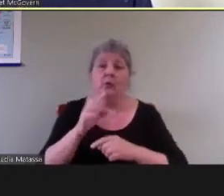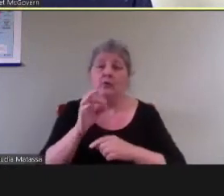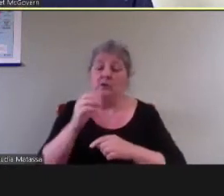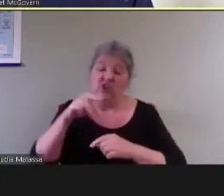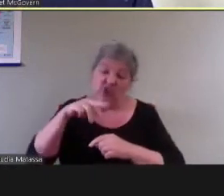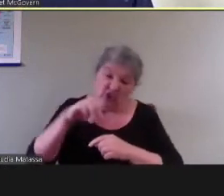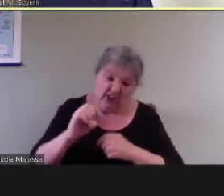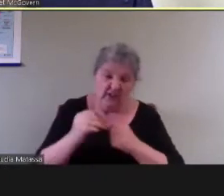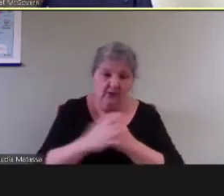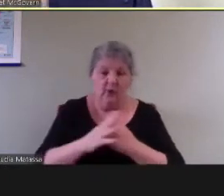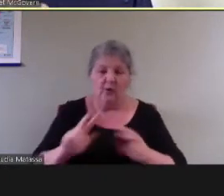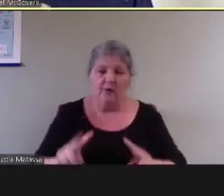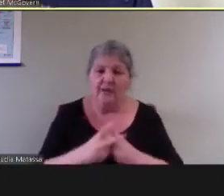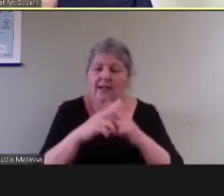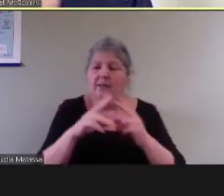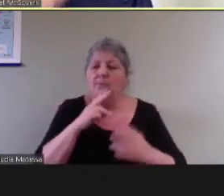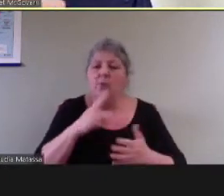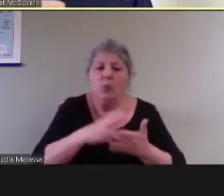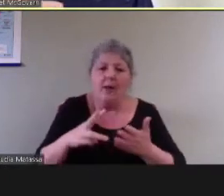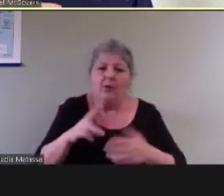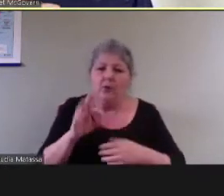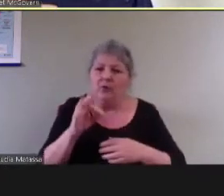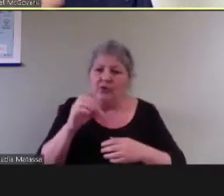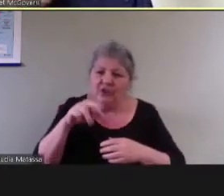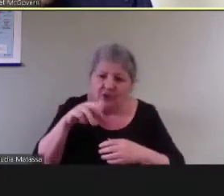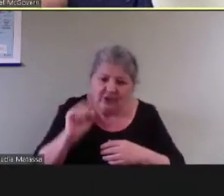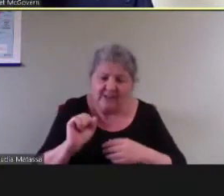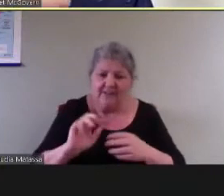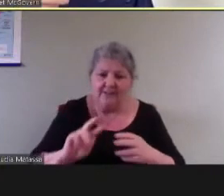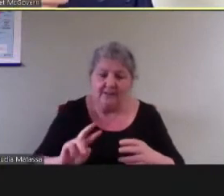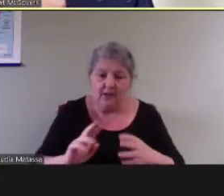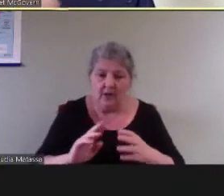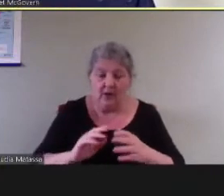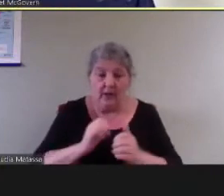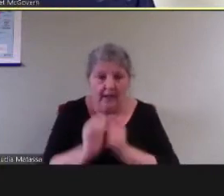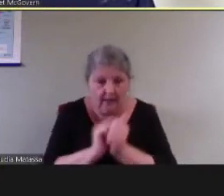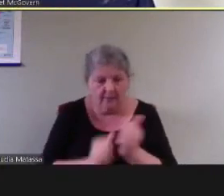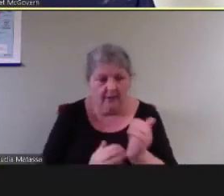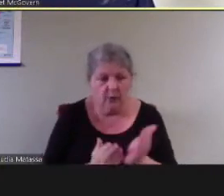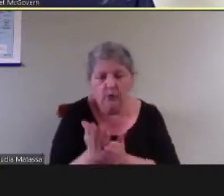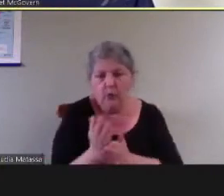violence, and that when those genes are activated through trauma,